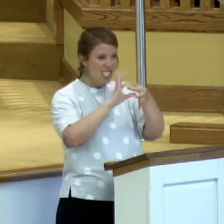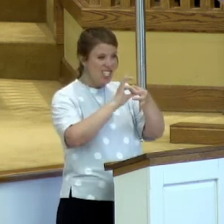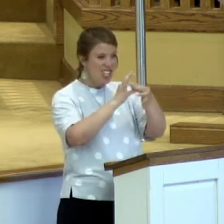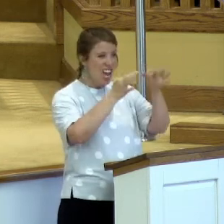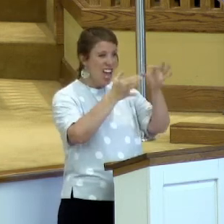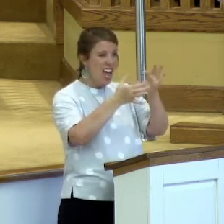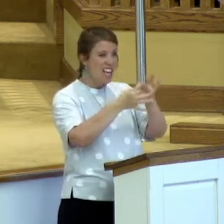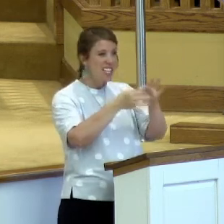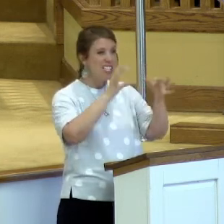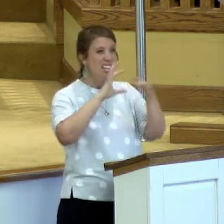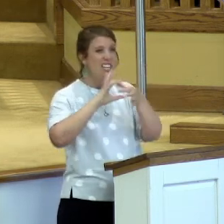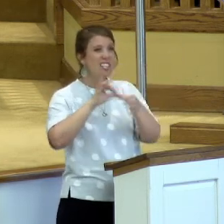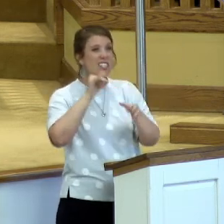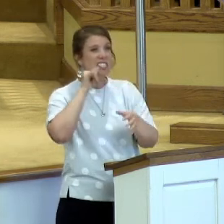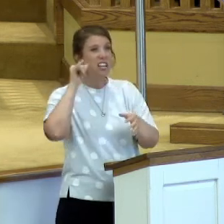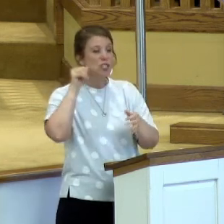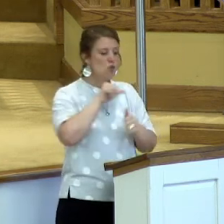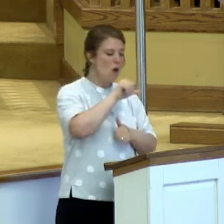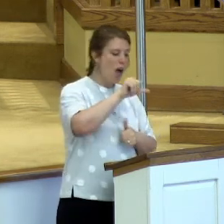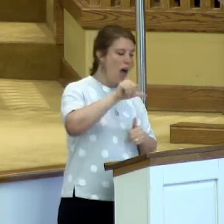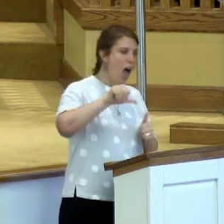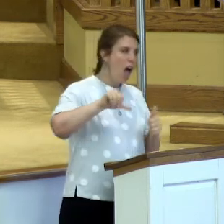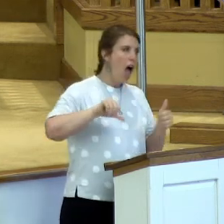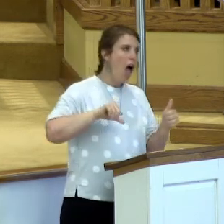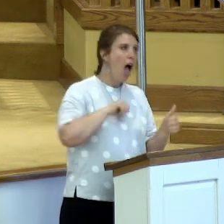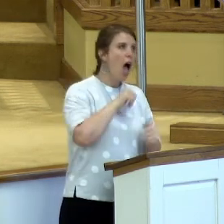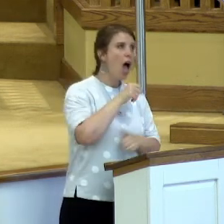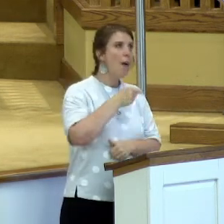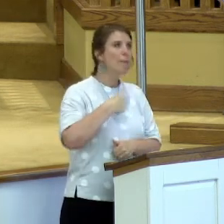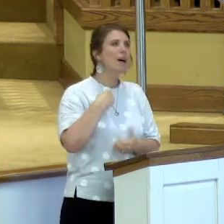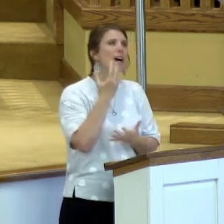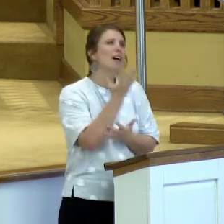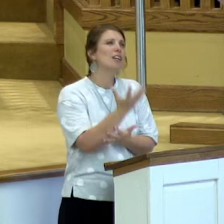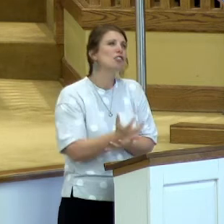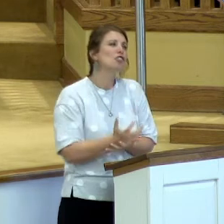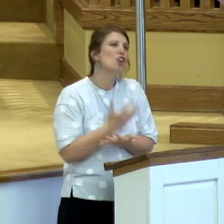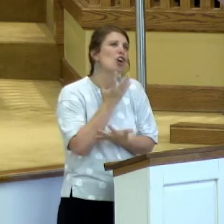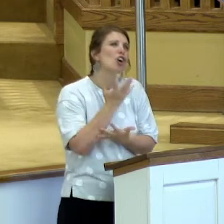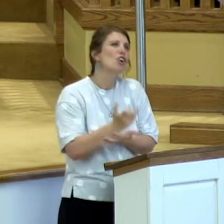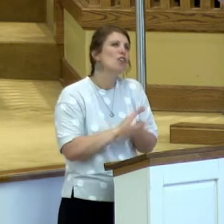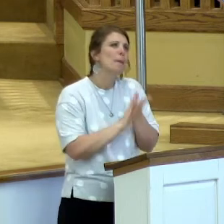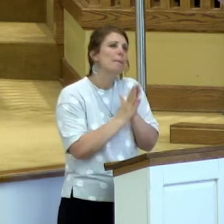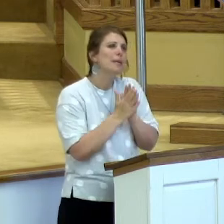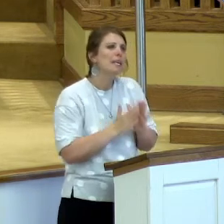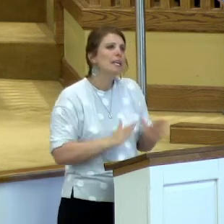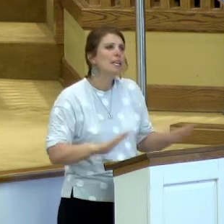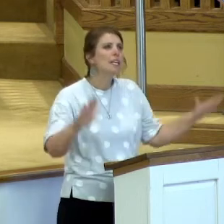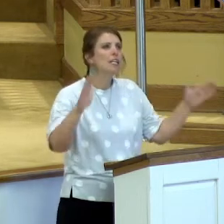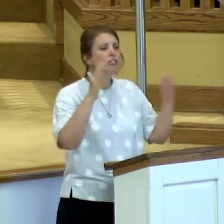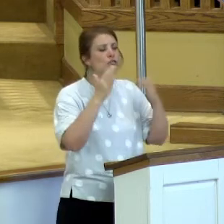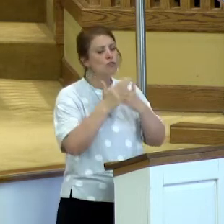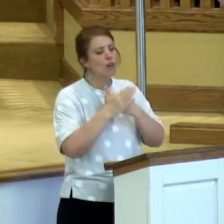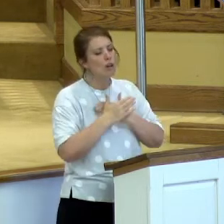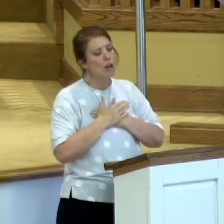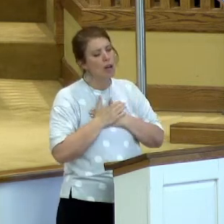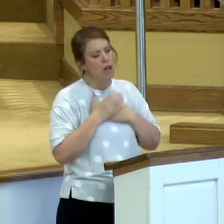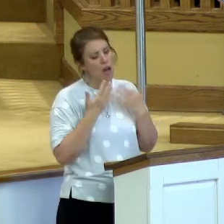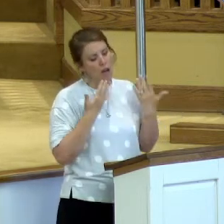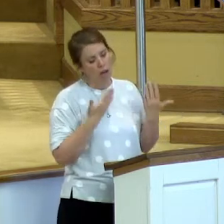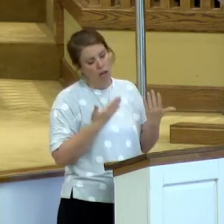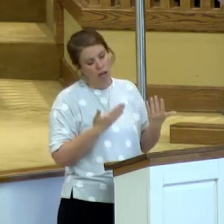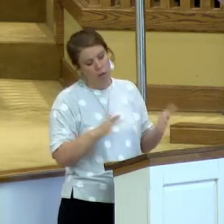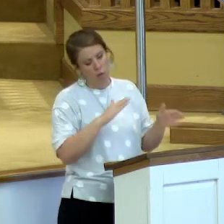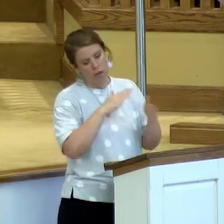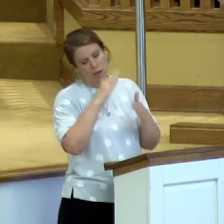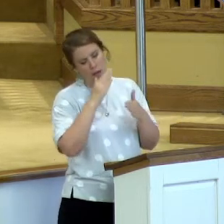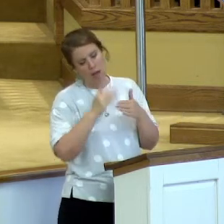of yesterday surround me. I yearn for peace and rest. I don't want to end up